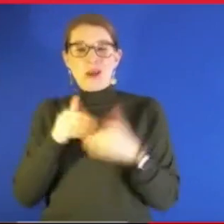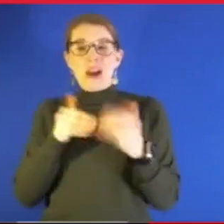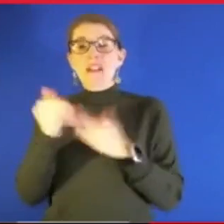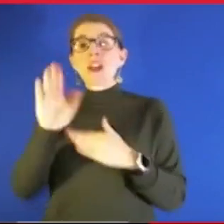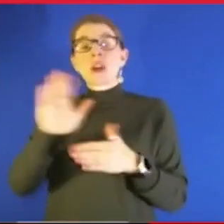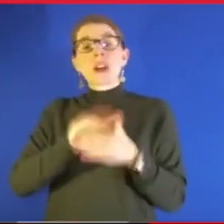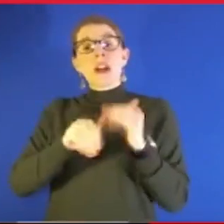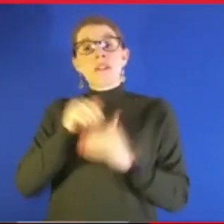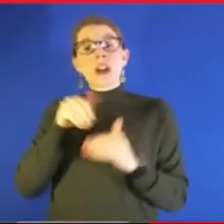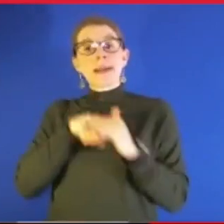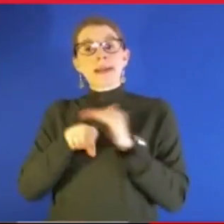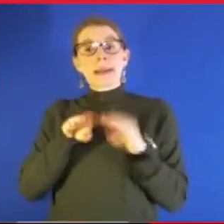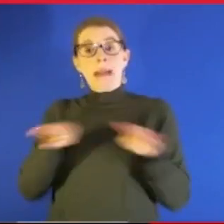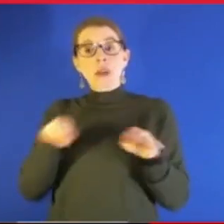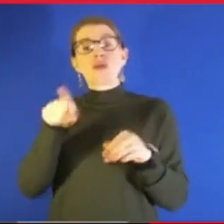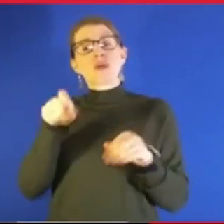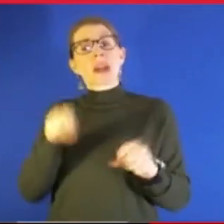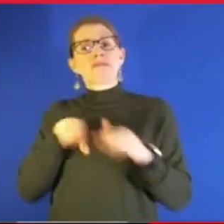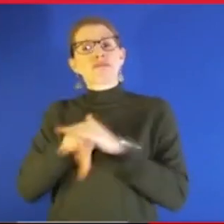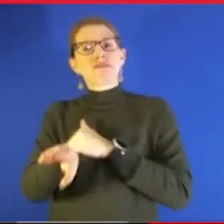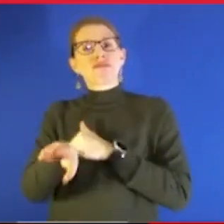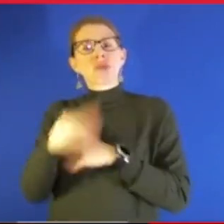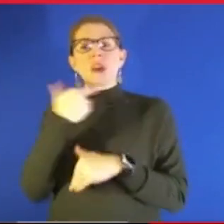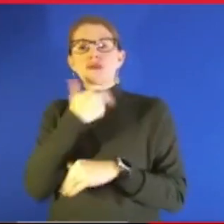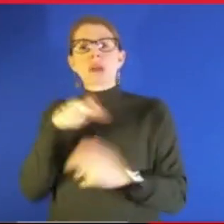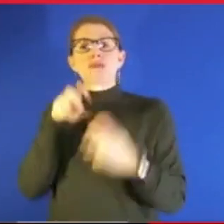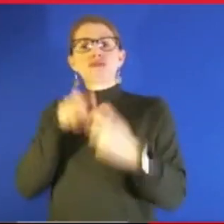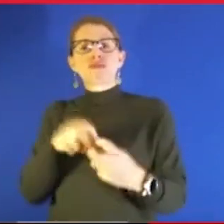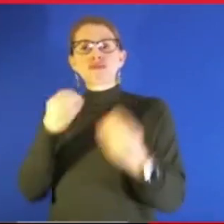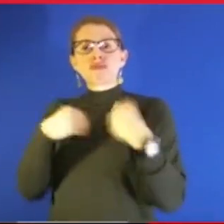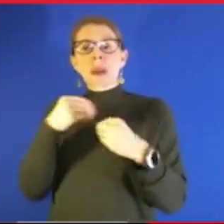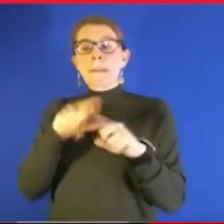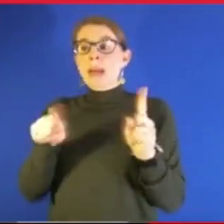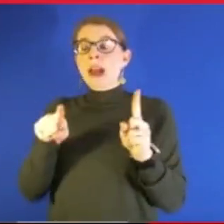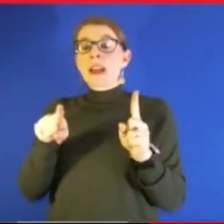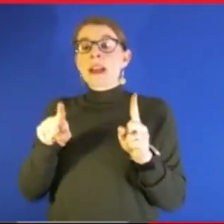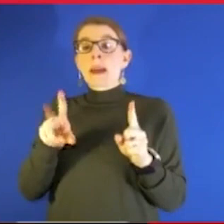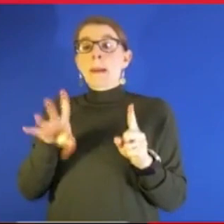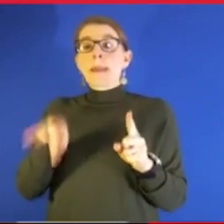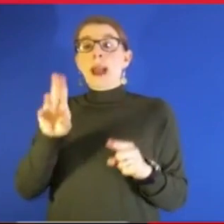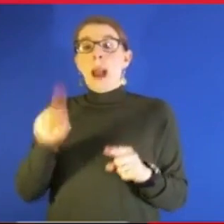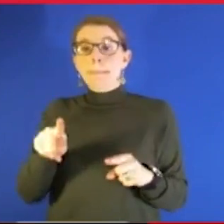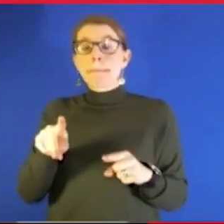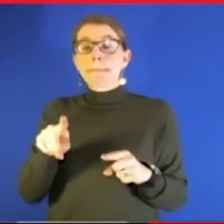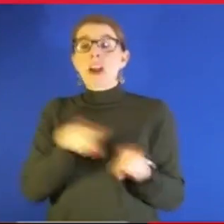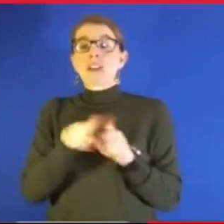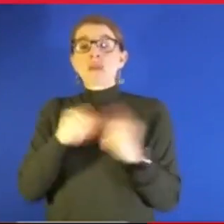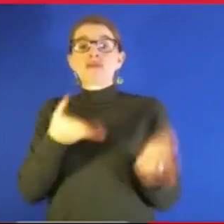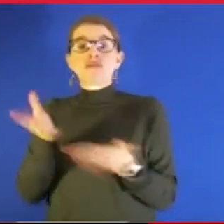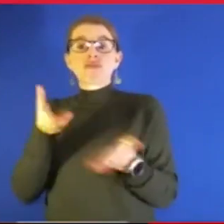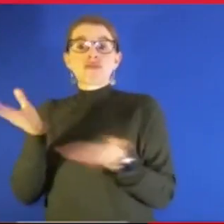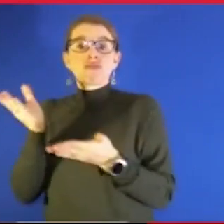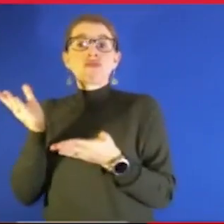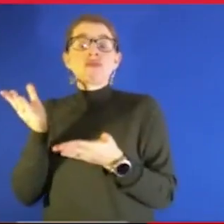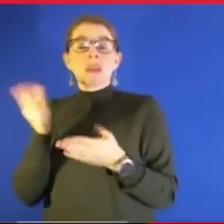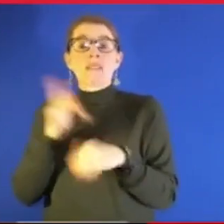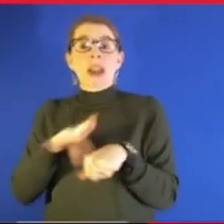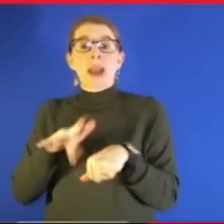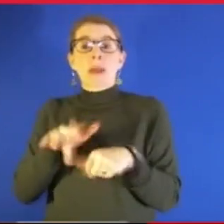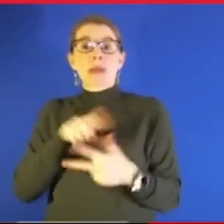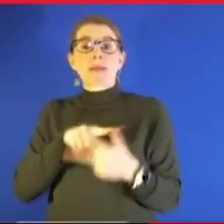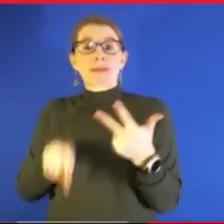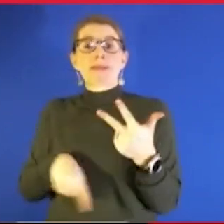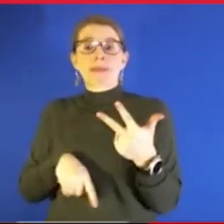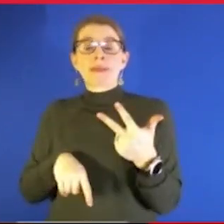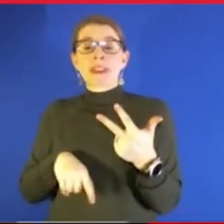you can come into the restaurant should you choose to, but delivery and takeout also is available. And so I think that gives the options to those